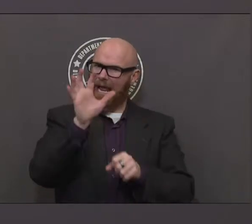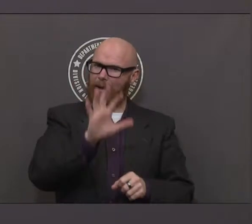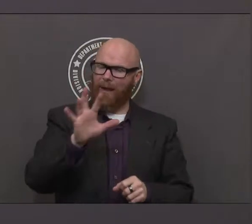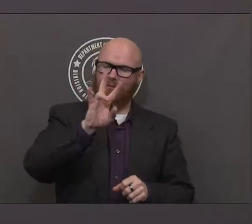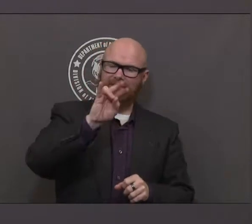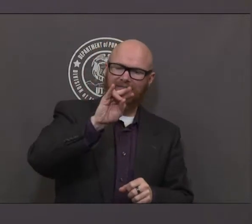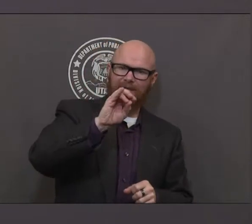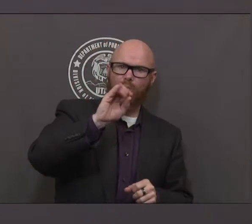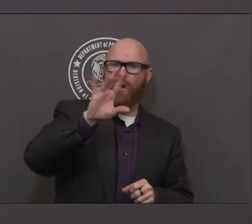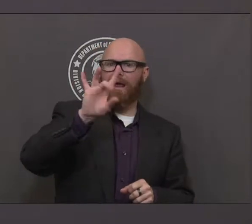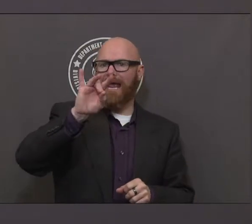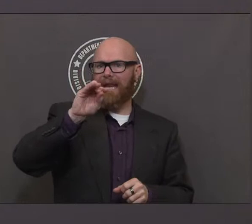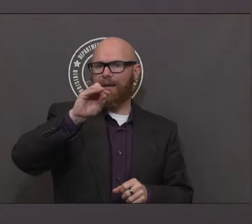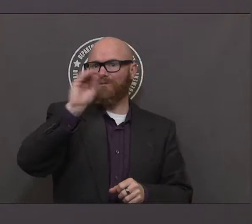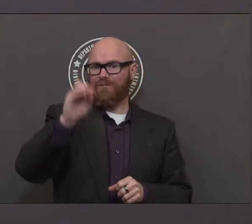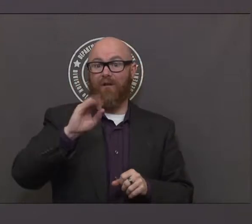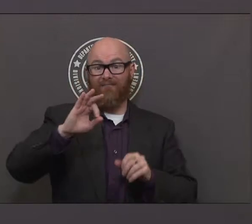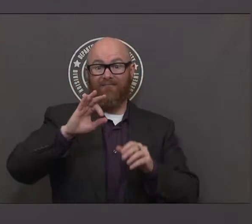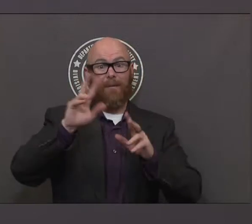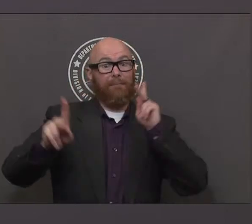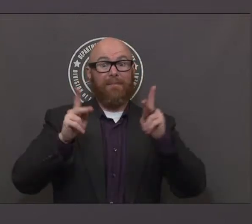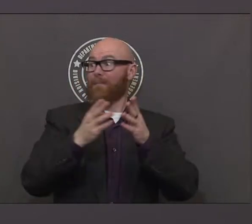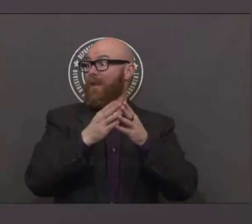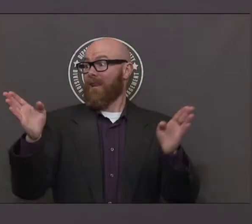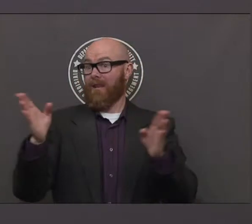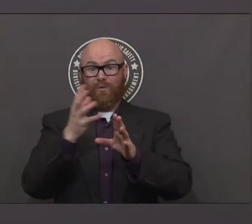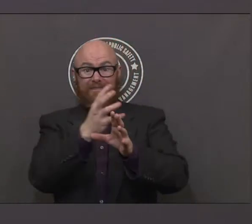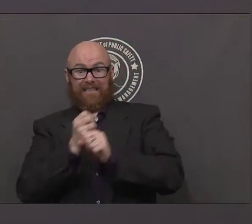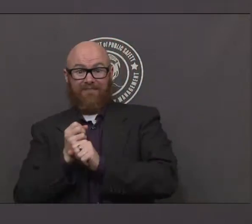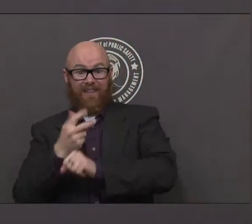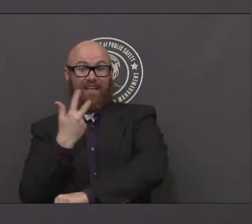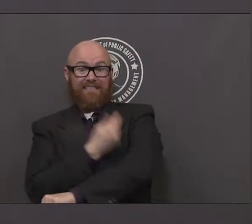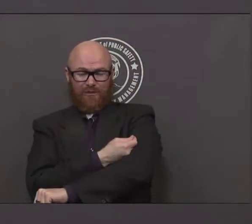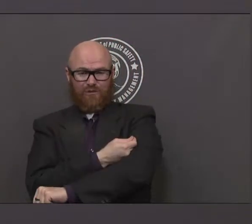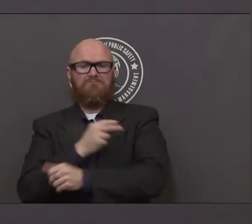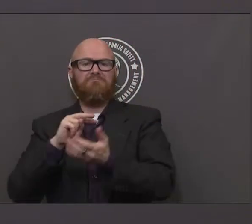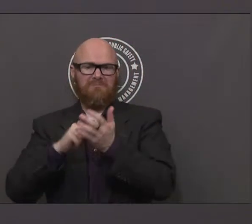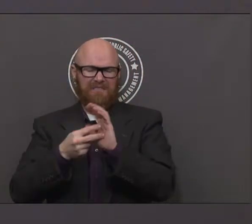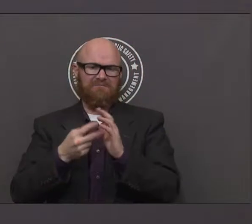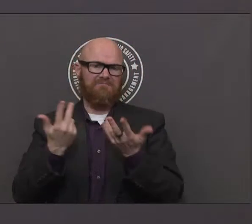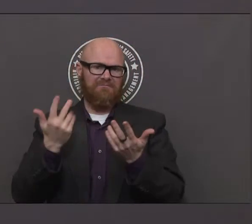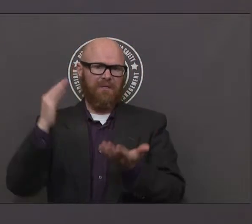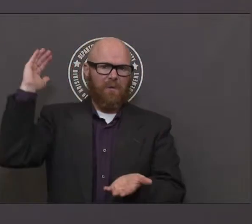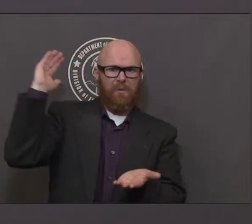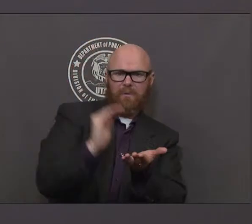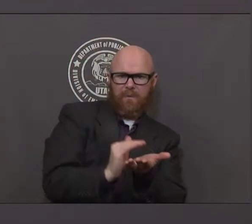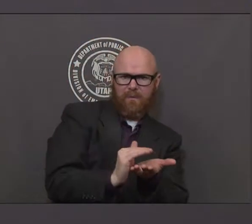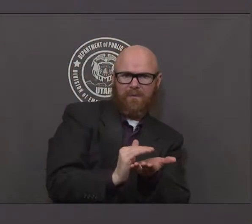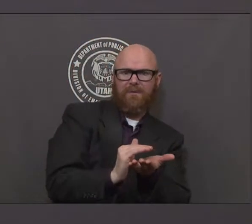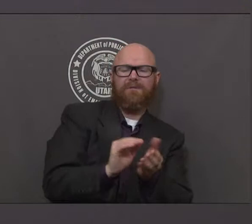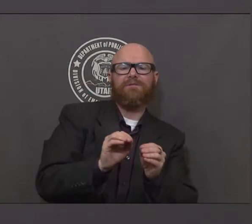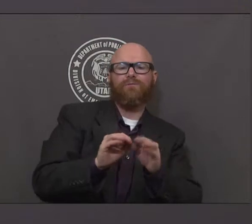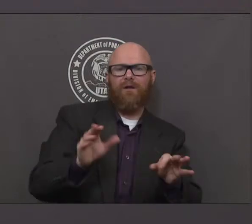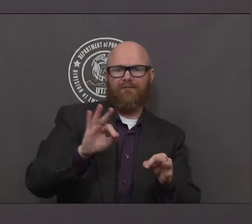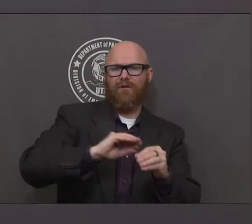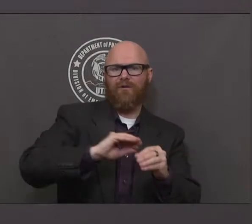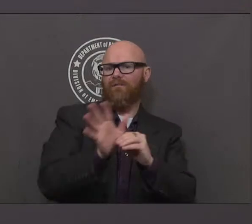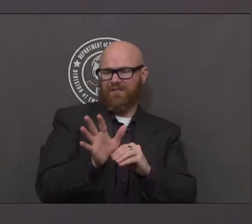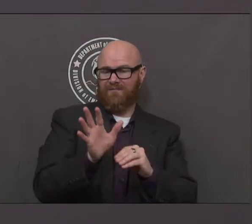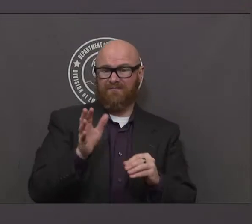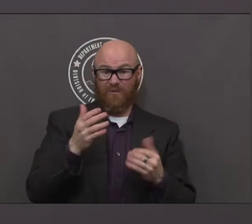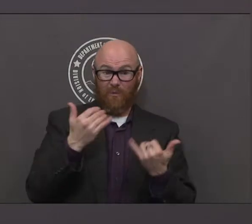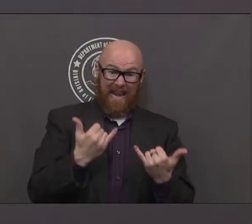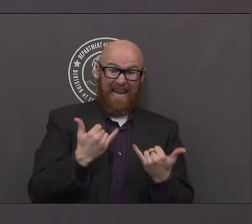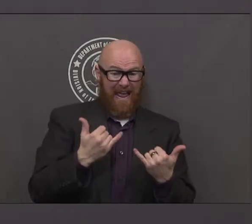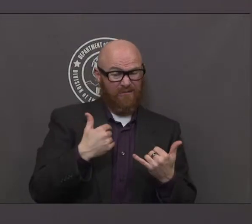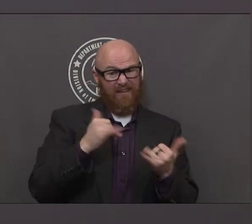80% of our entire population to really have the vaccine be able to be our only prevention measure for COVID-19. So we still have work ahead of